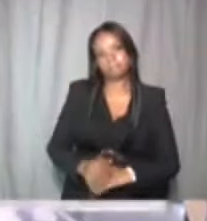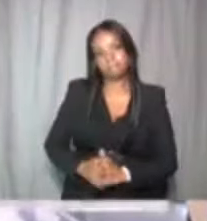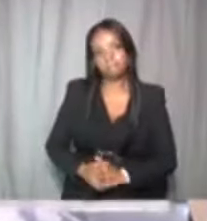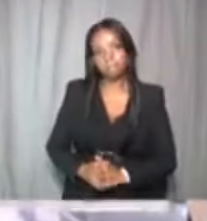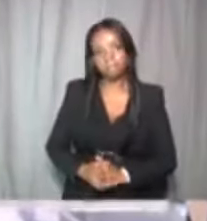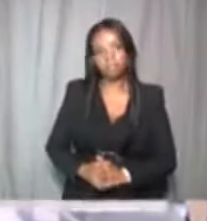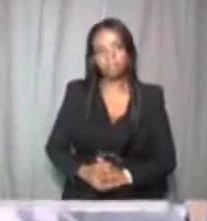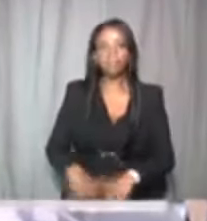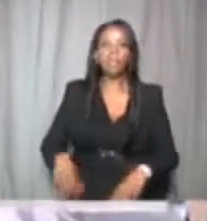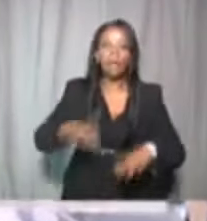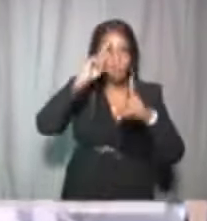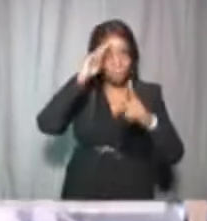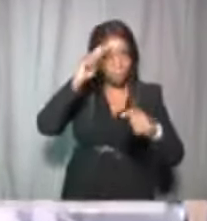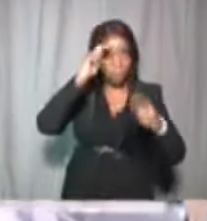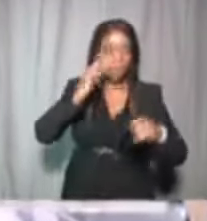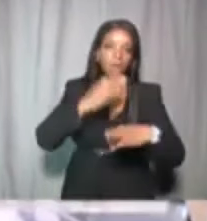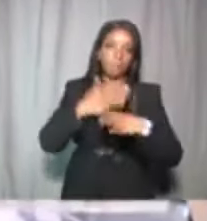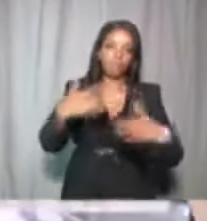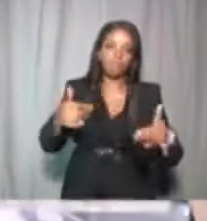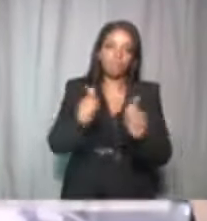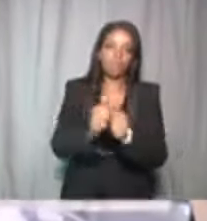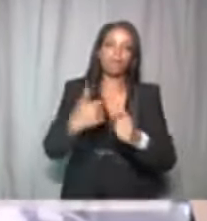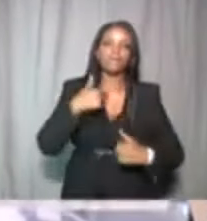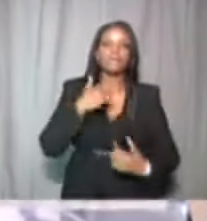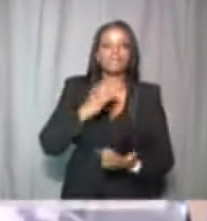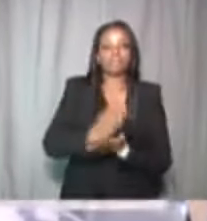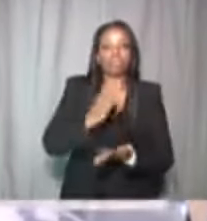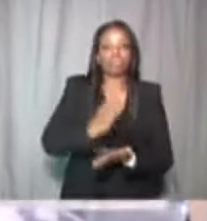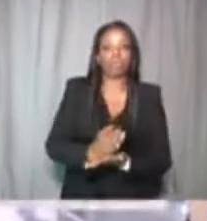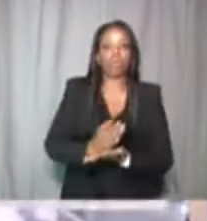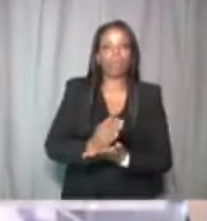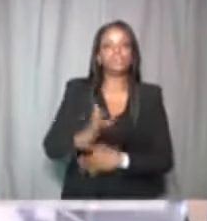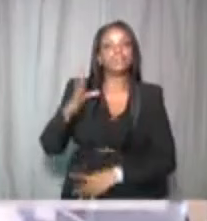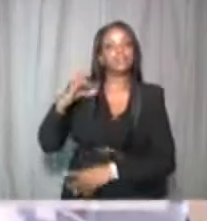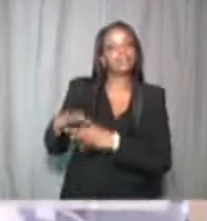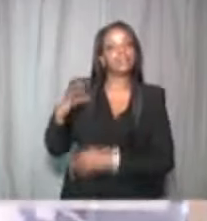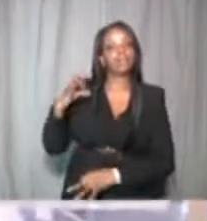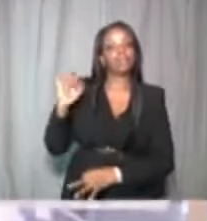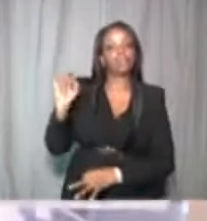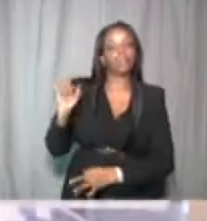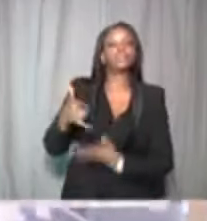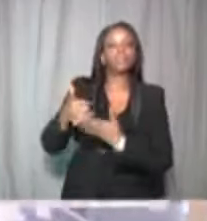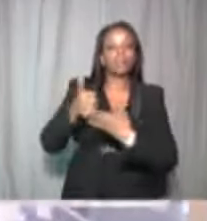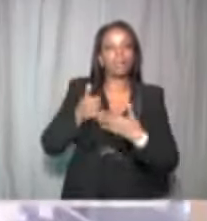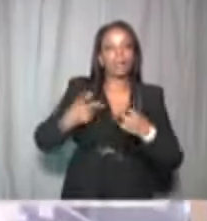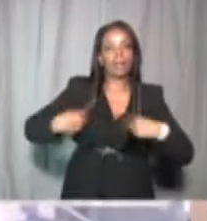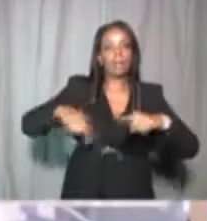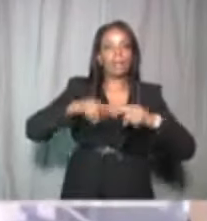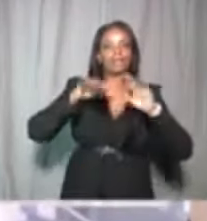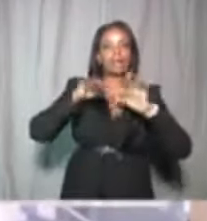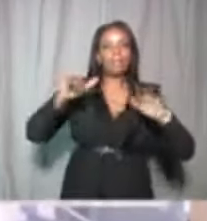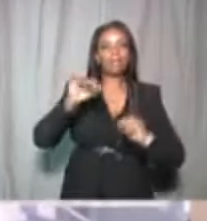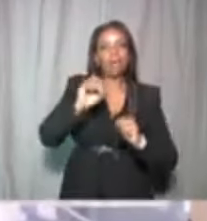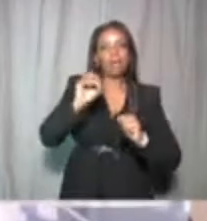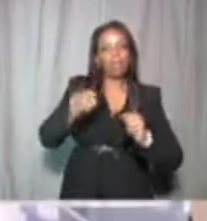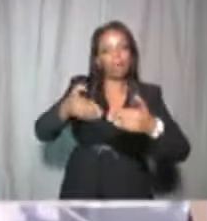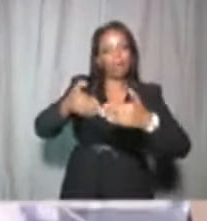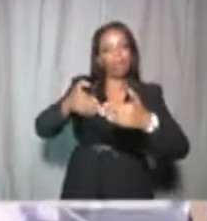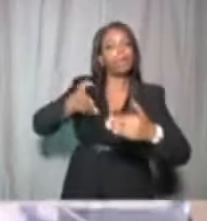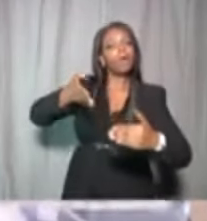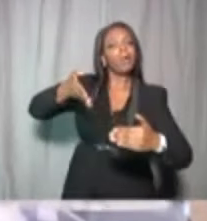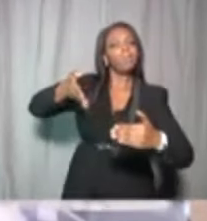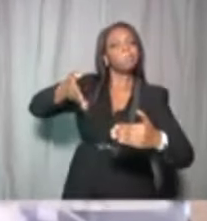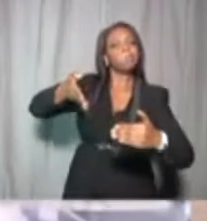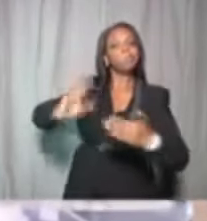Honorable colleagues, I'm sure security will assist us with those people at the corner there. And those that are